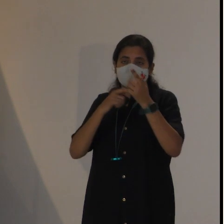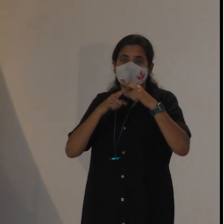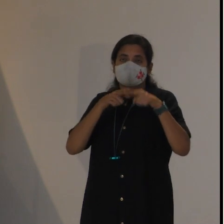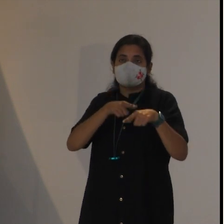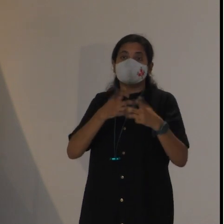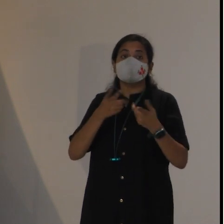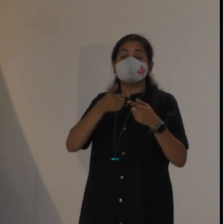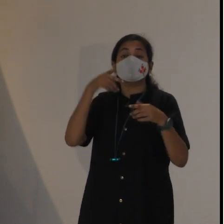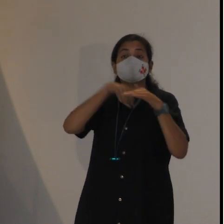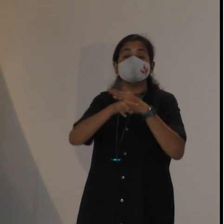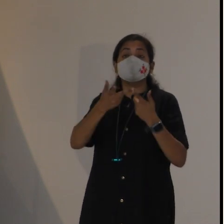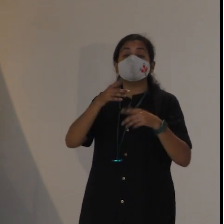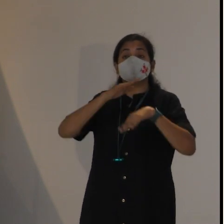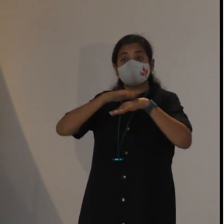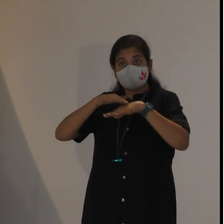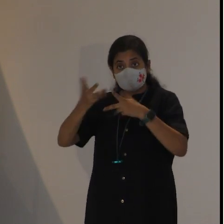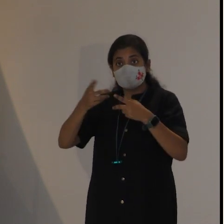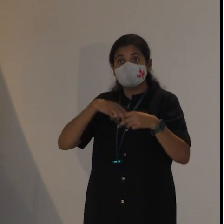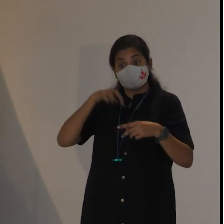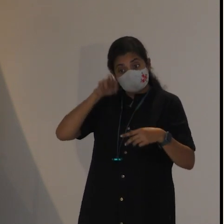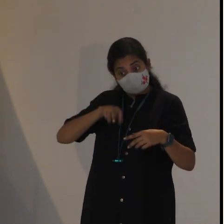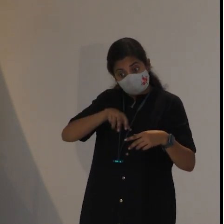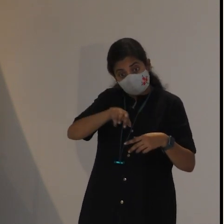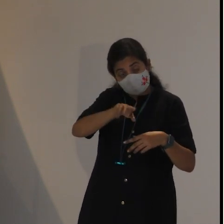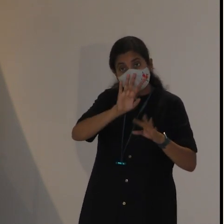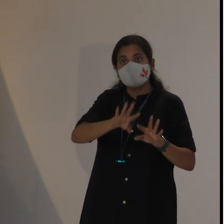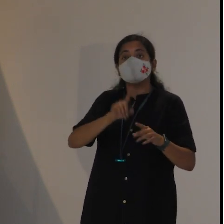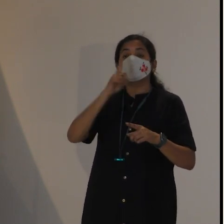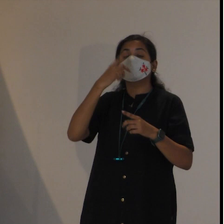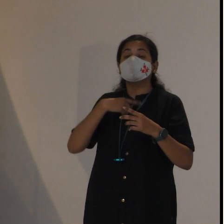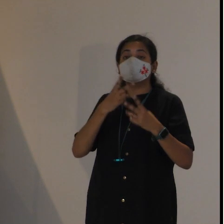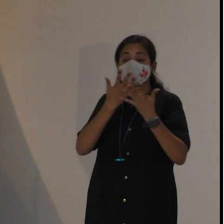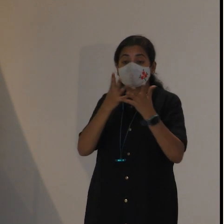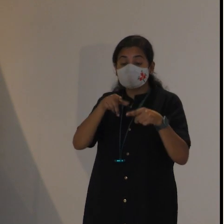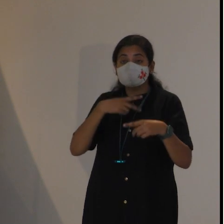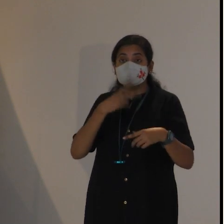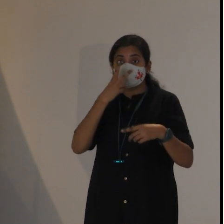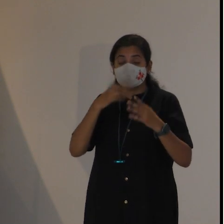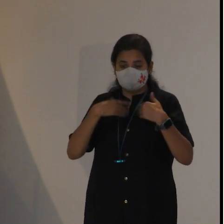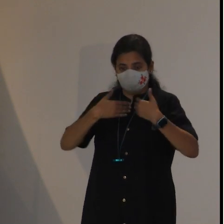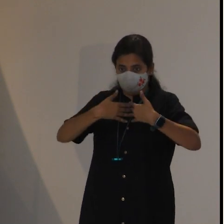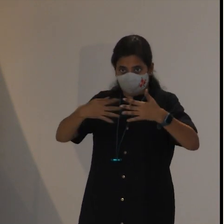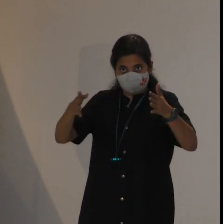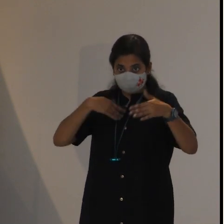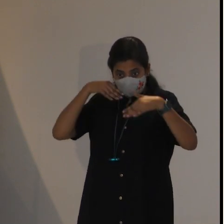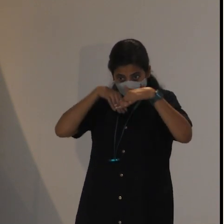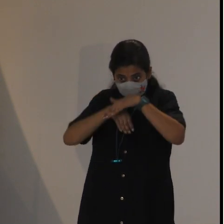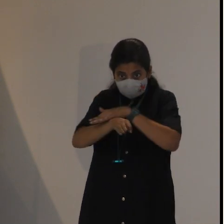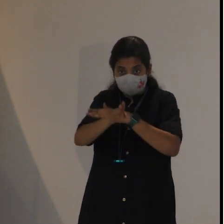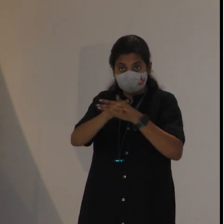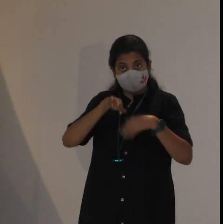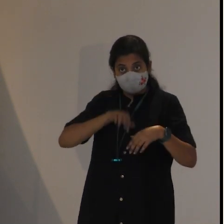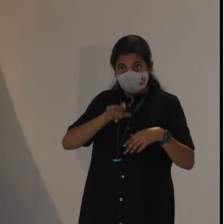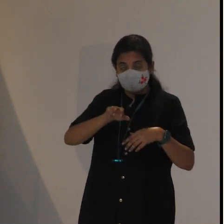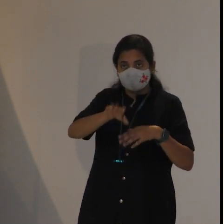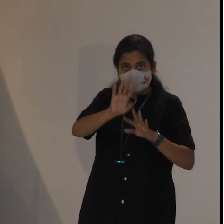does, which is the experience of walking through the church. What is the first object you would encounter when you open the door of the church, while you walk up